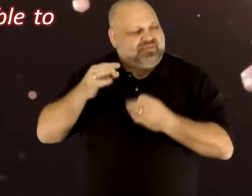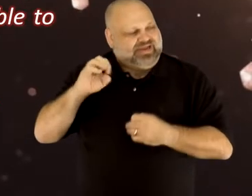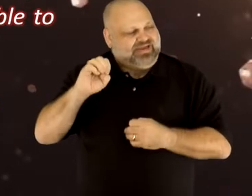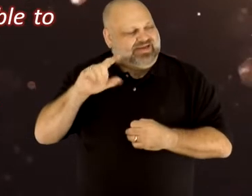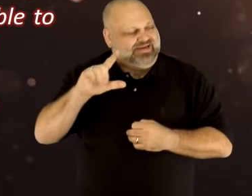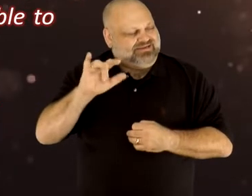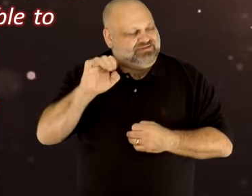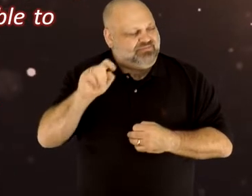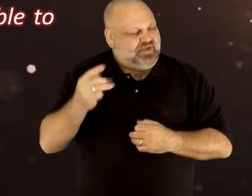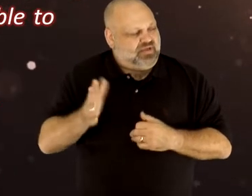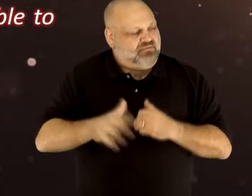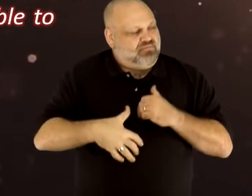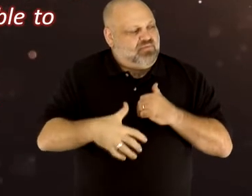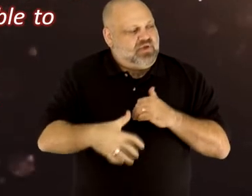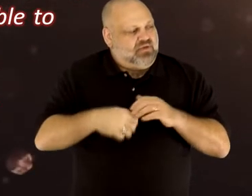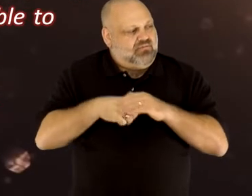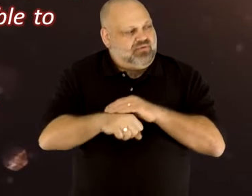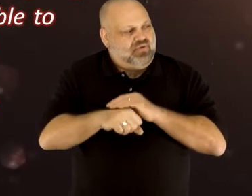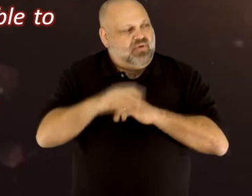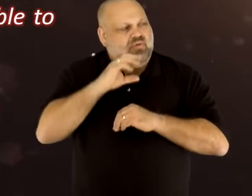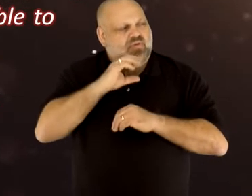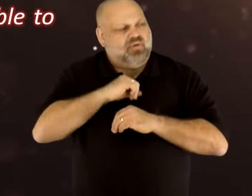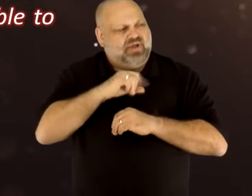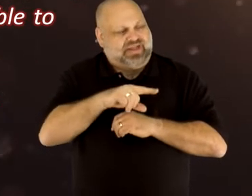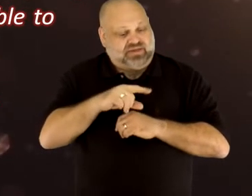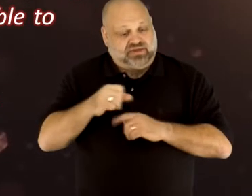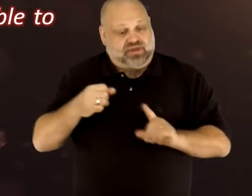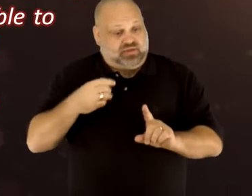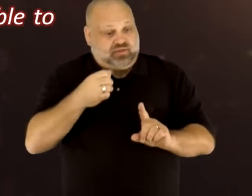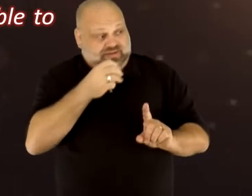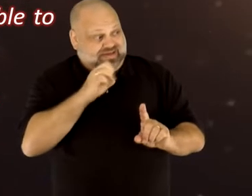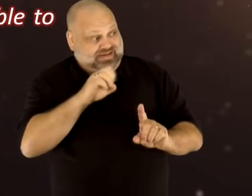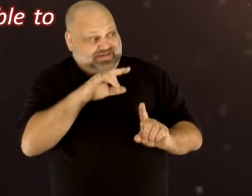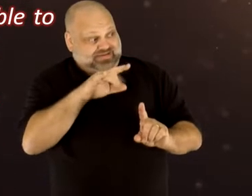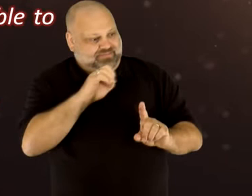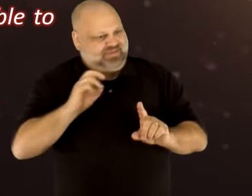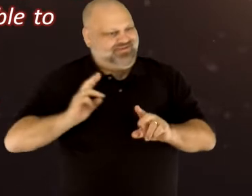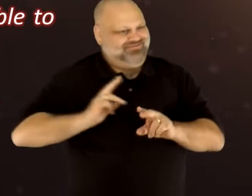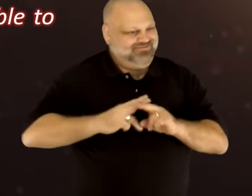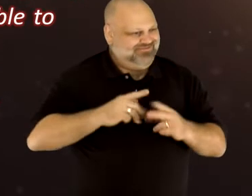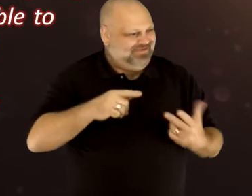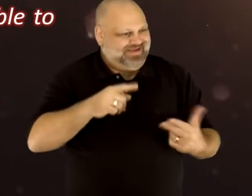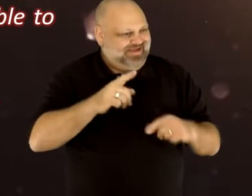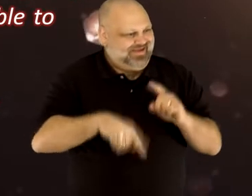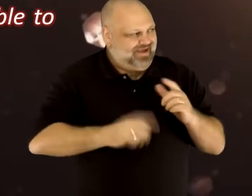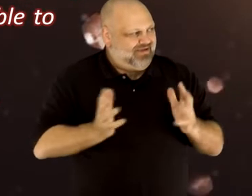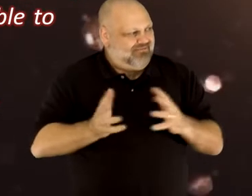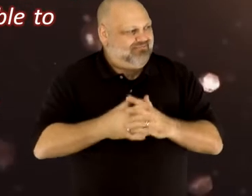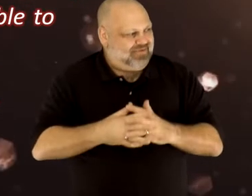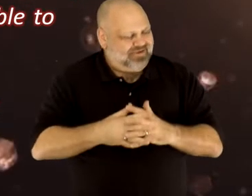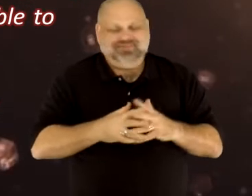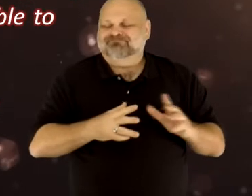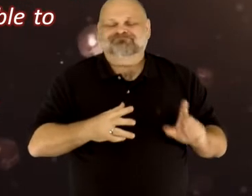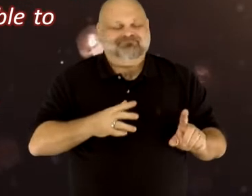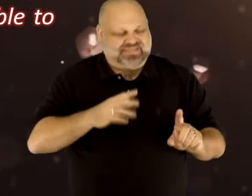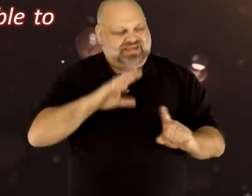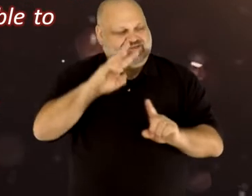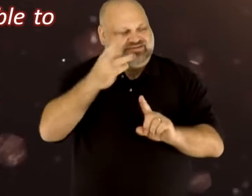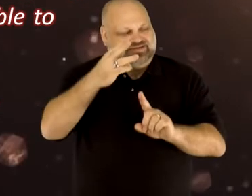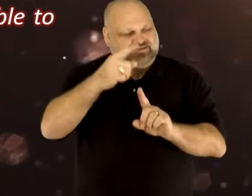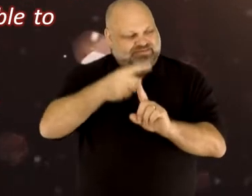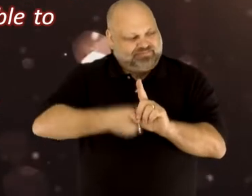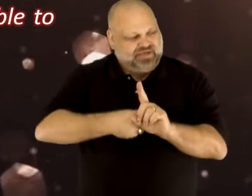old age. And she, who was said to be unable to conceive, is in her sixth month. For no word from